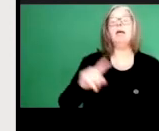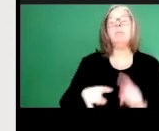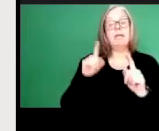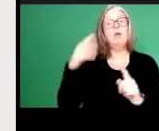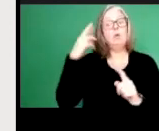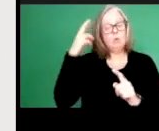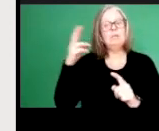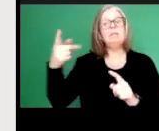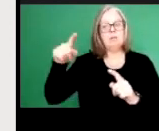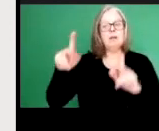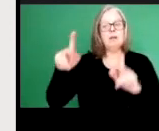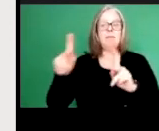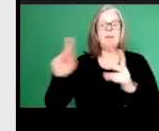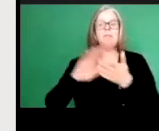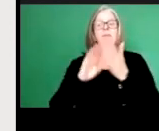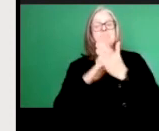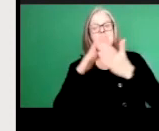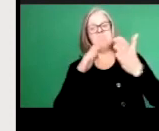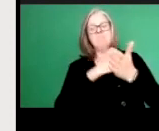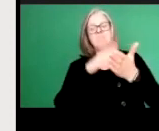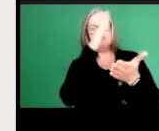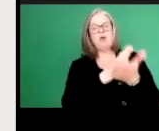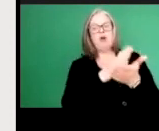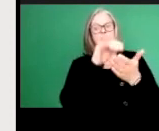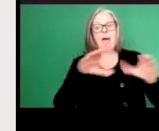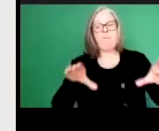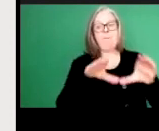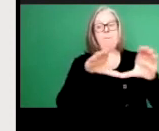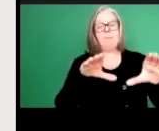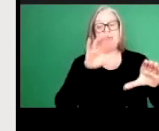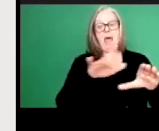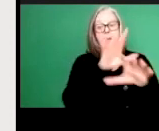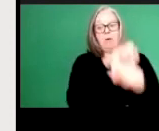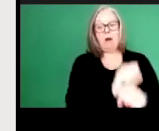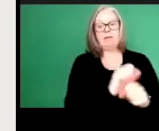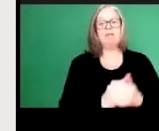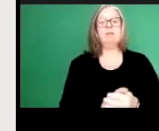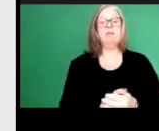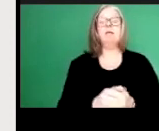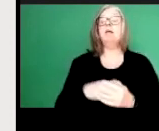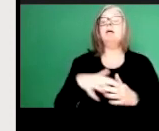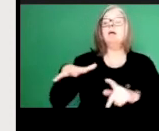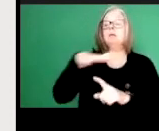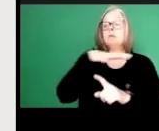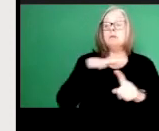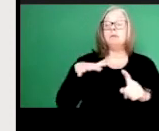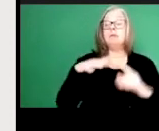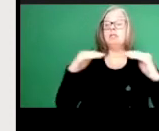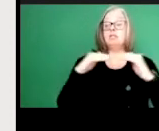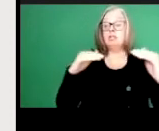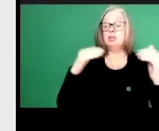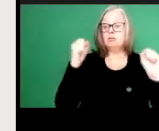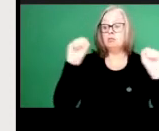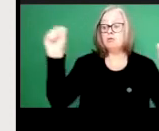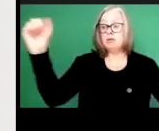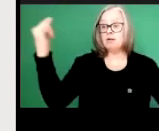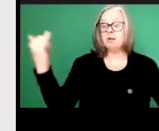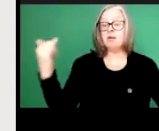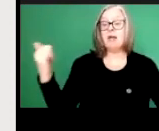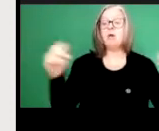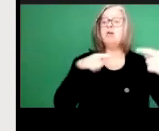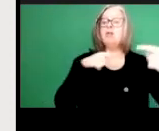The lessons of the environmental justice and the critical climate justice movements are that the struggles of people and community